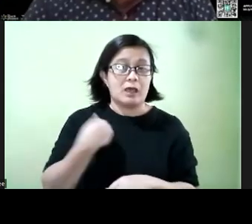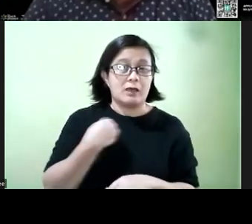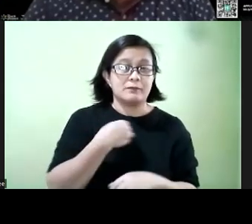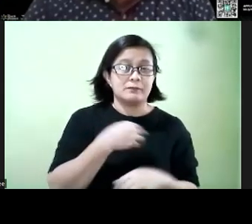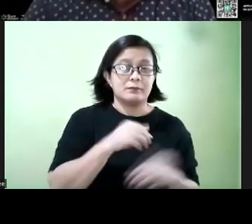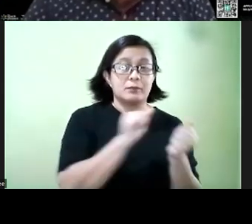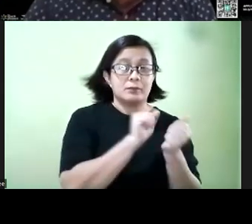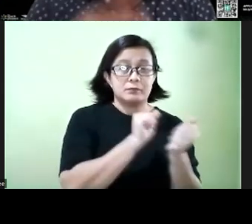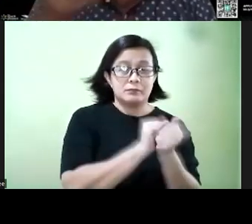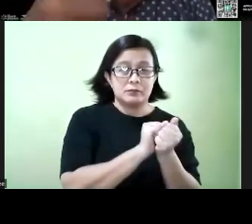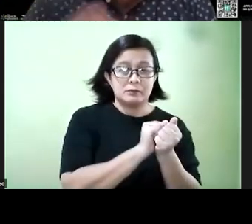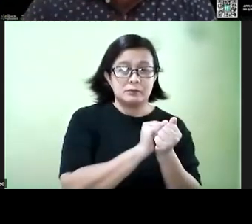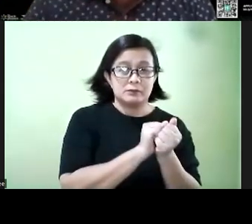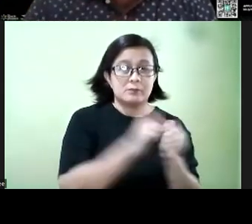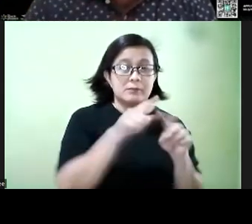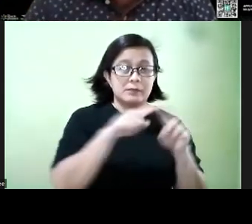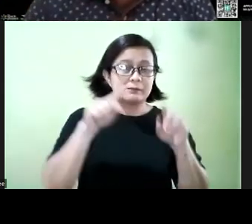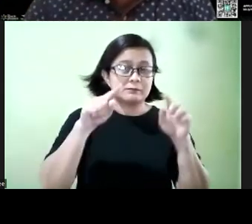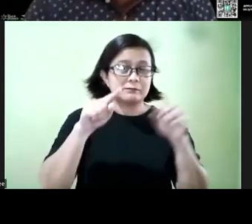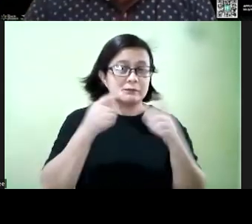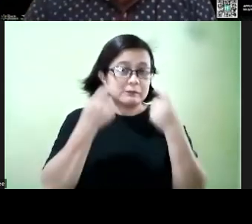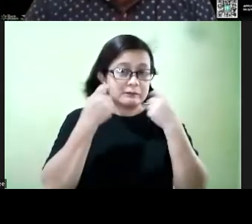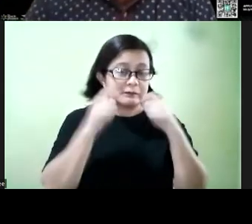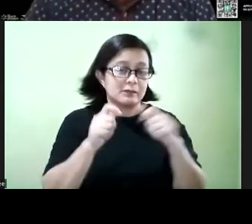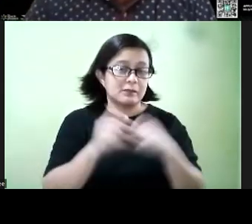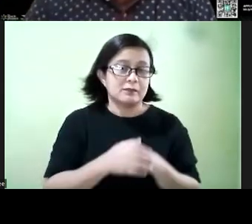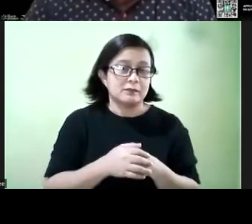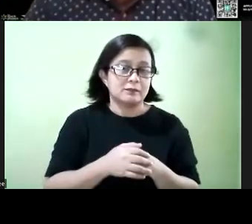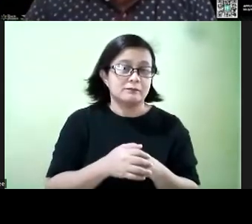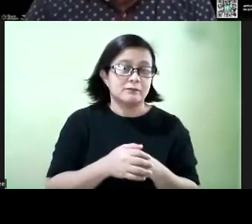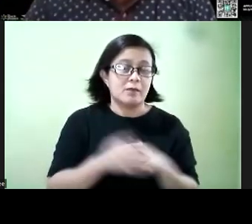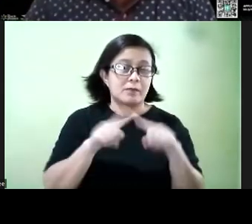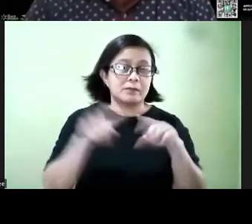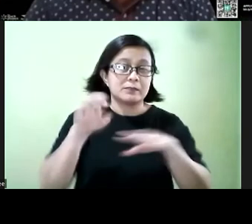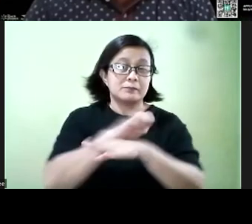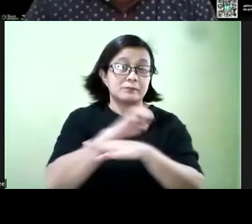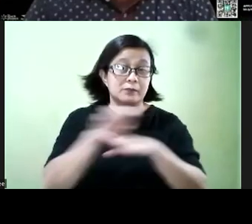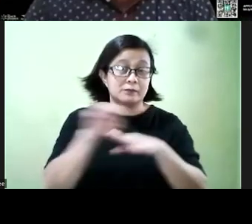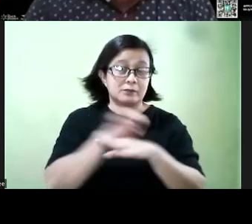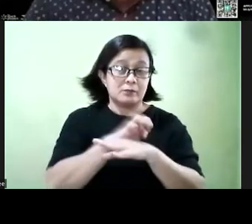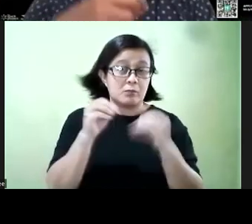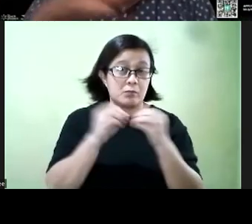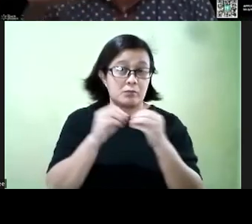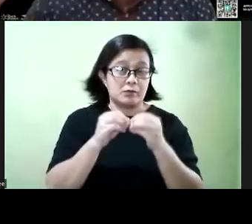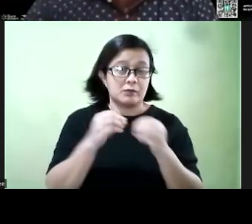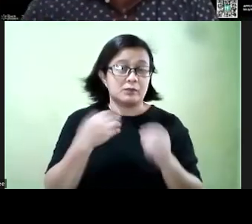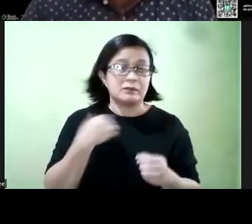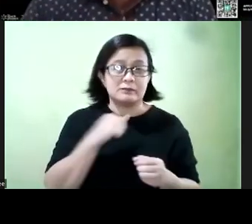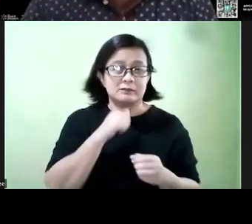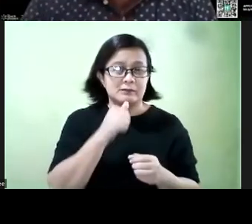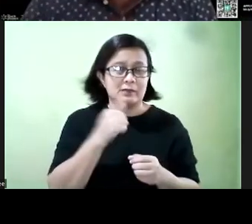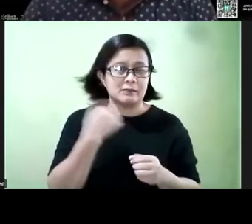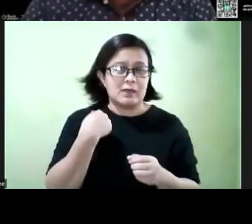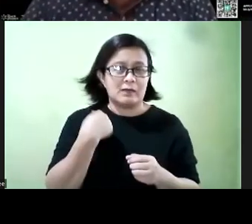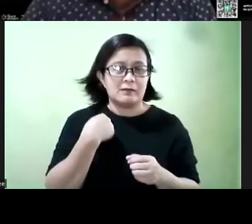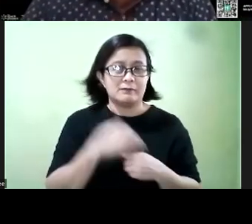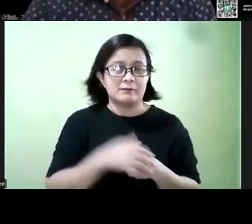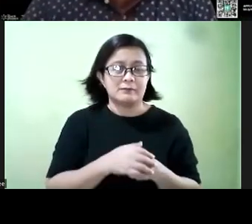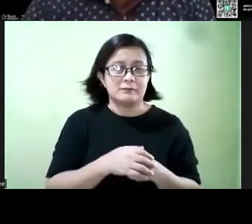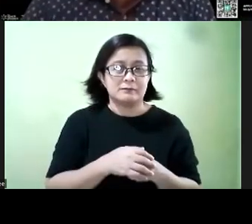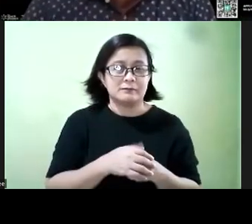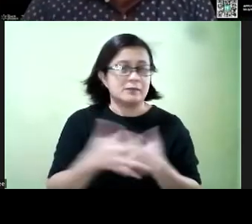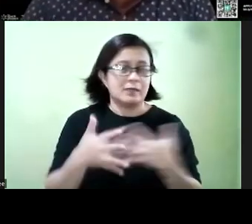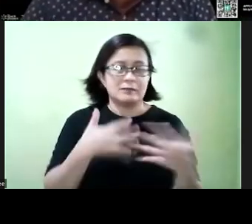and explore it. But the other people who are more entrepreneurially inclined, they will naturally jump anyway. Like, we don't even have